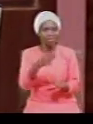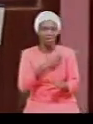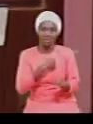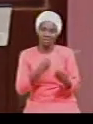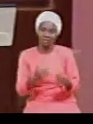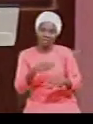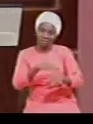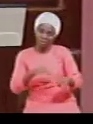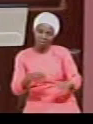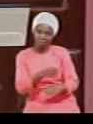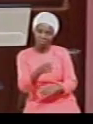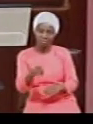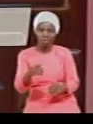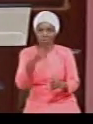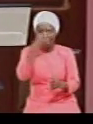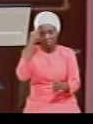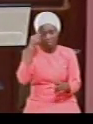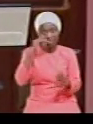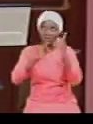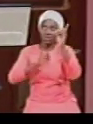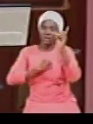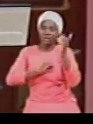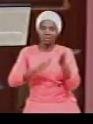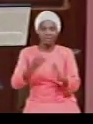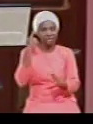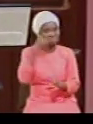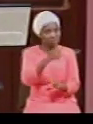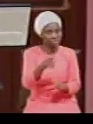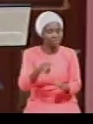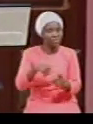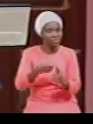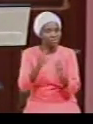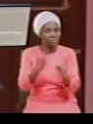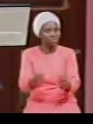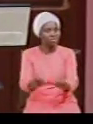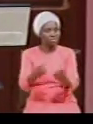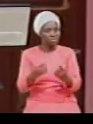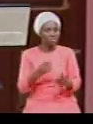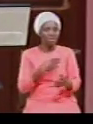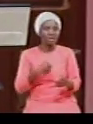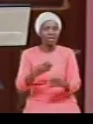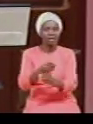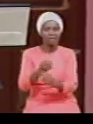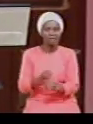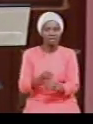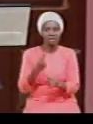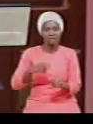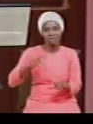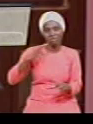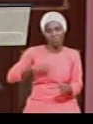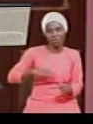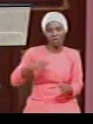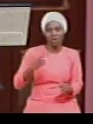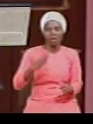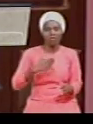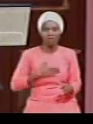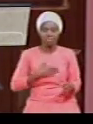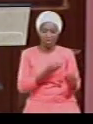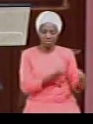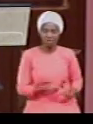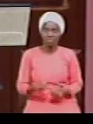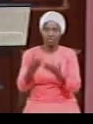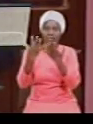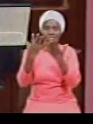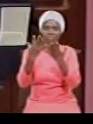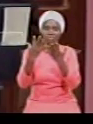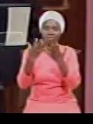you because I've died for you. Now you can come and take the benefit of my